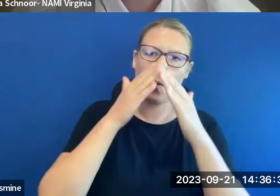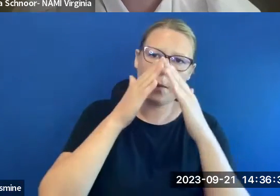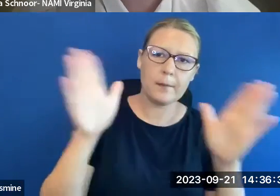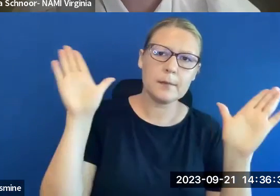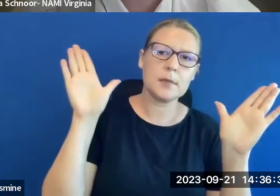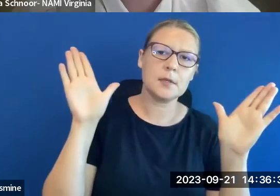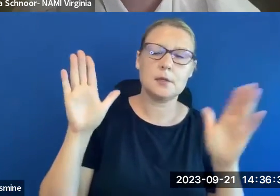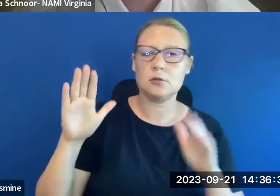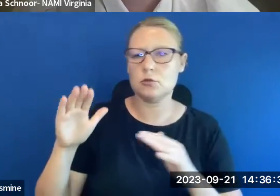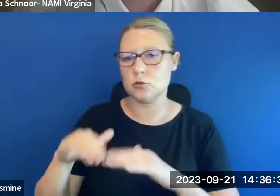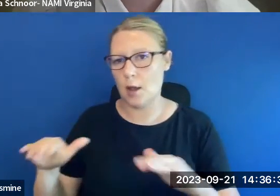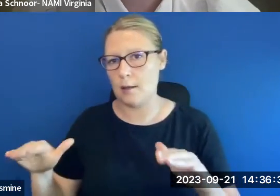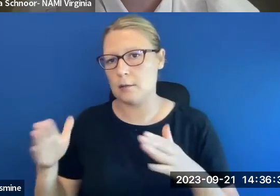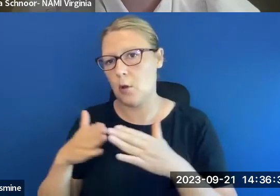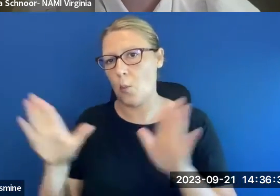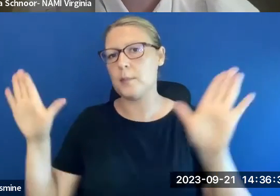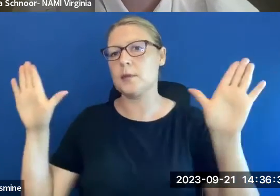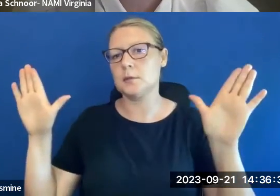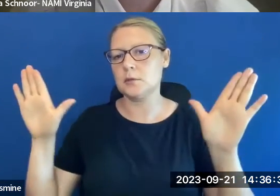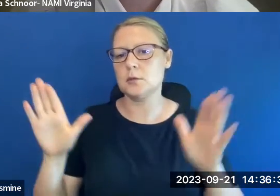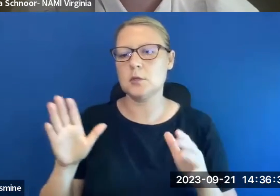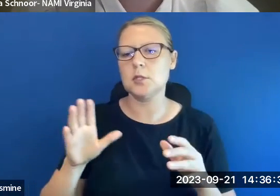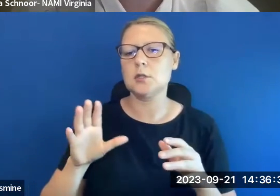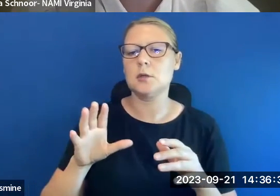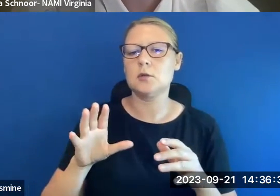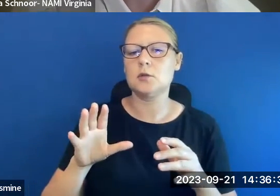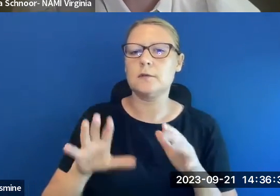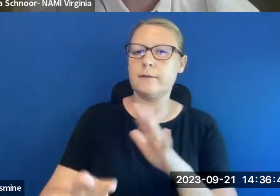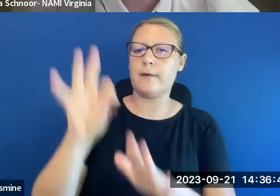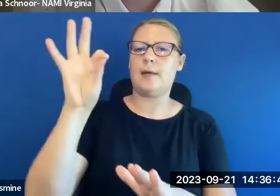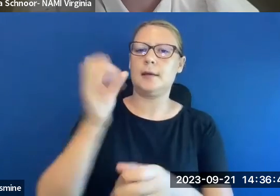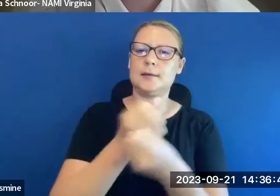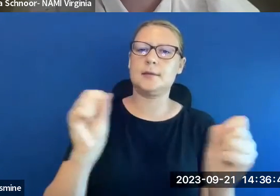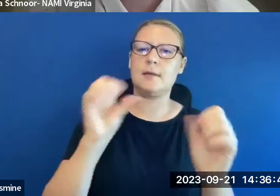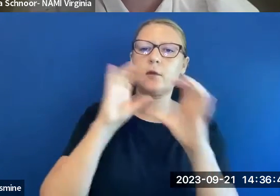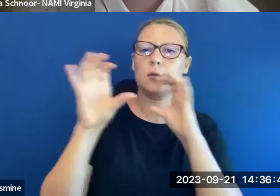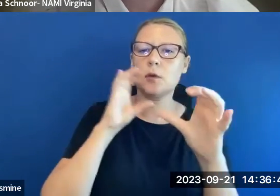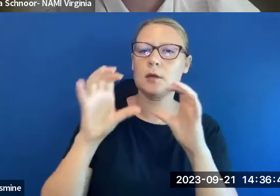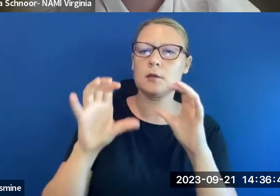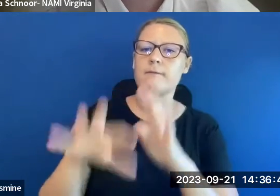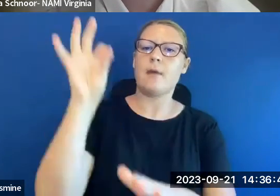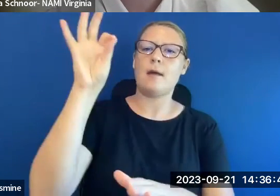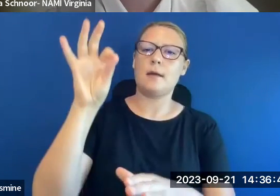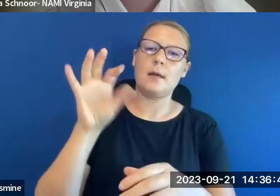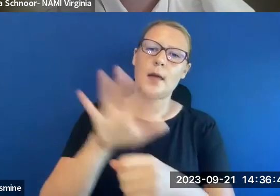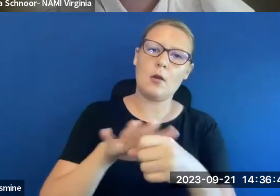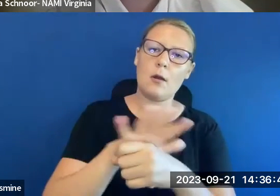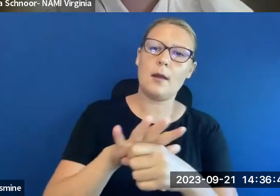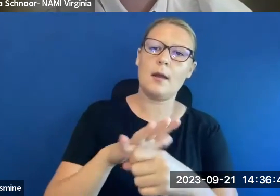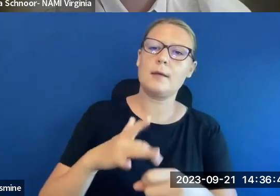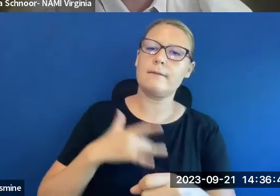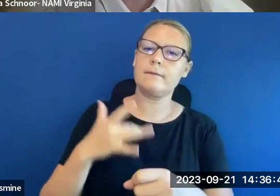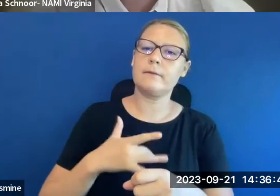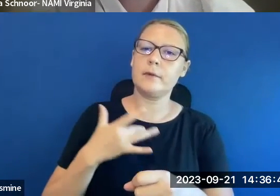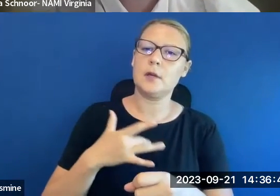able to create that avenue of safe communication and being able to actually talk about things without a fear